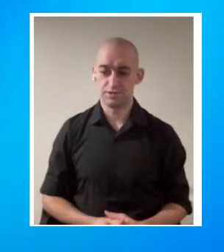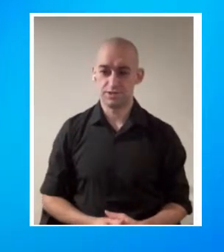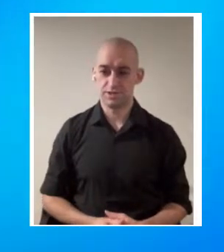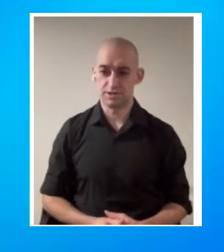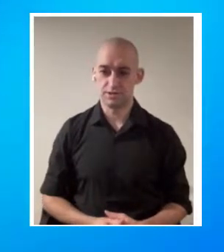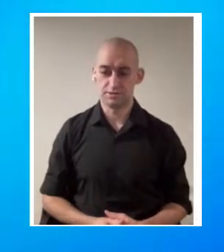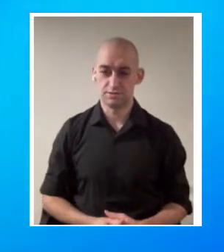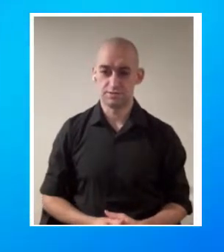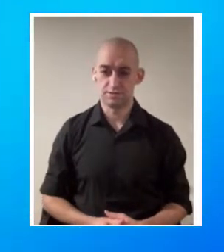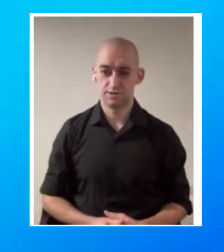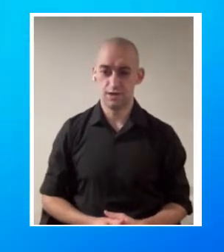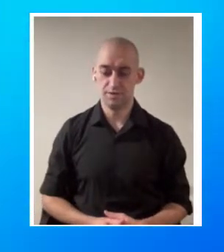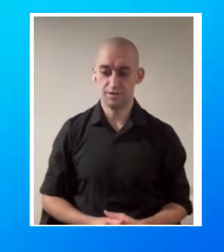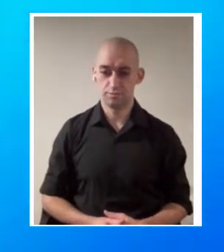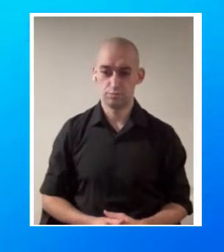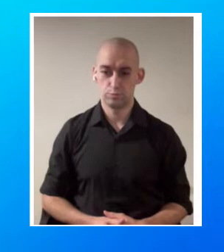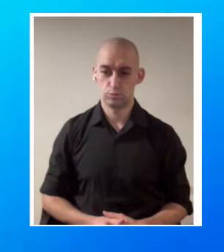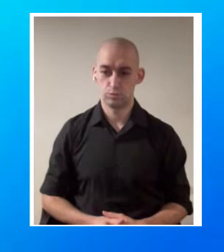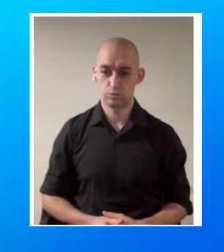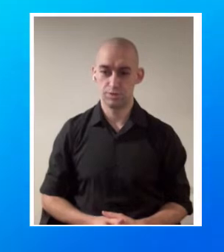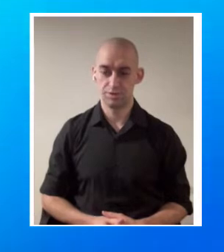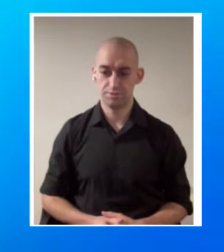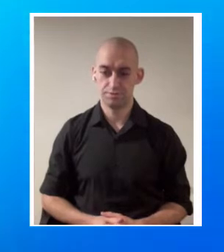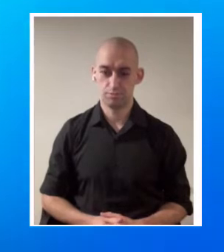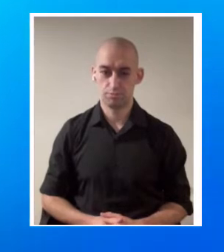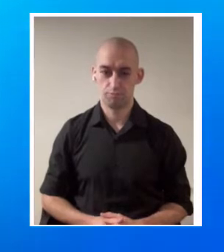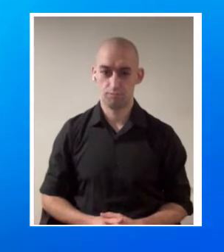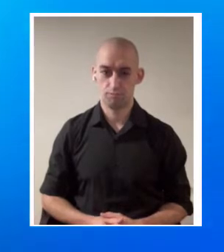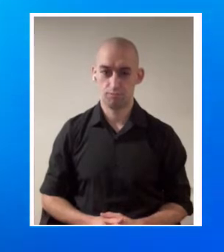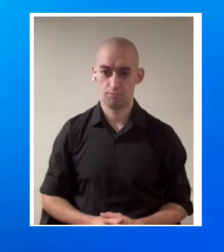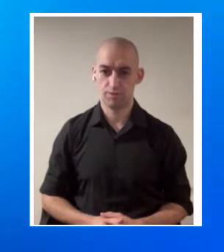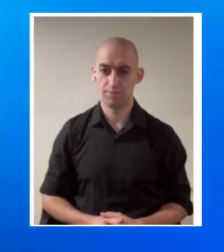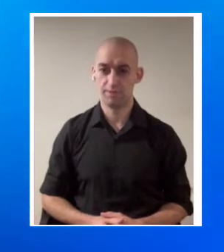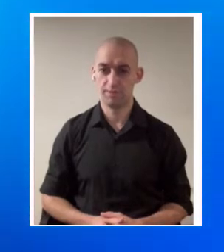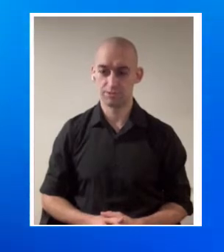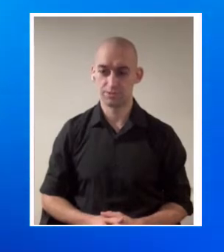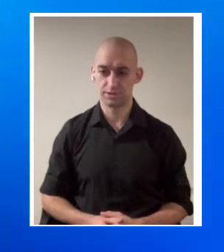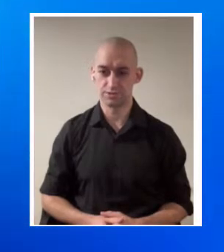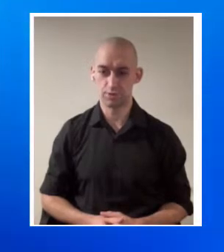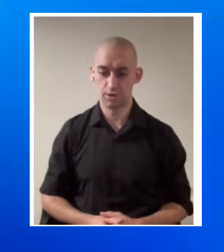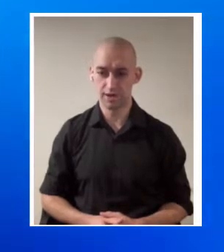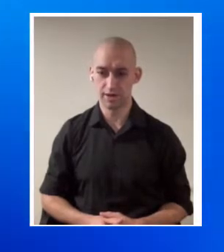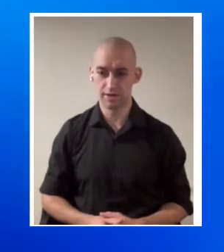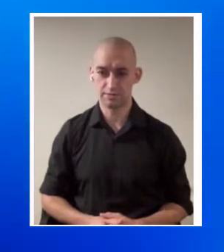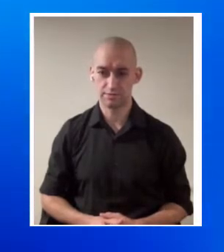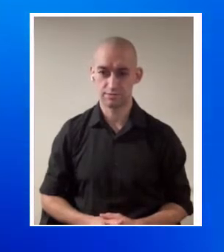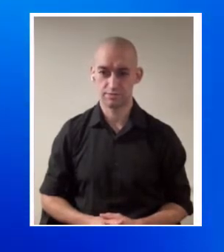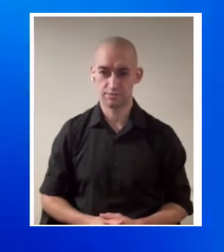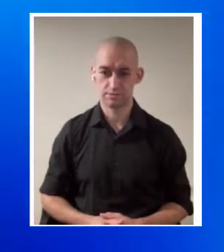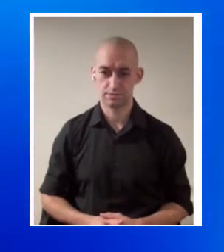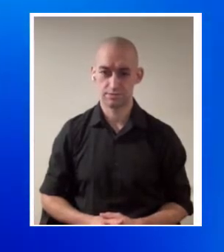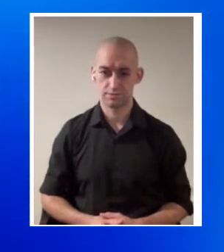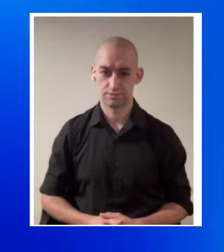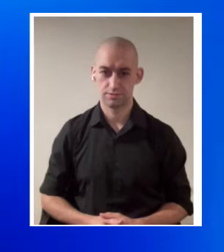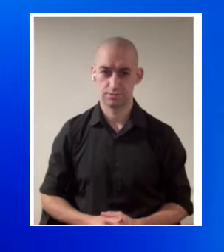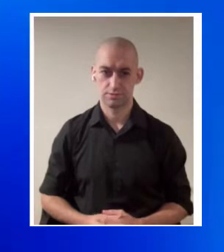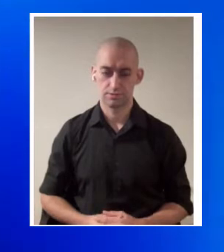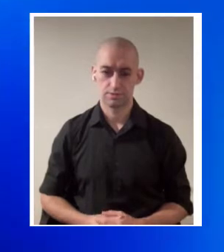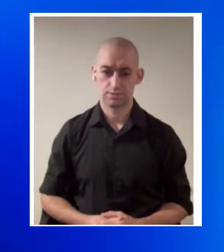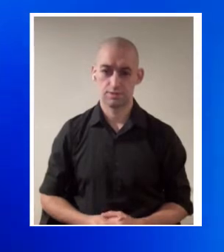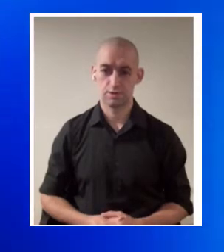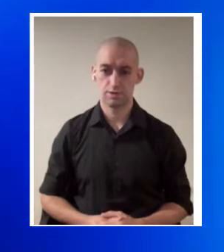For me, I just want to double check that we have the raffles identified.